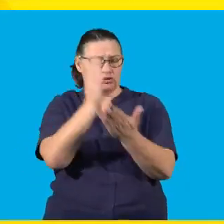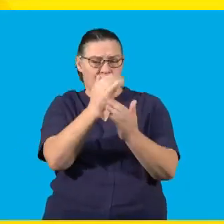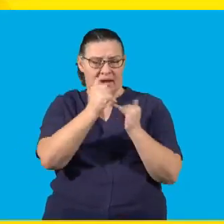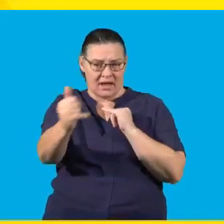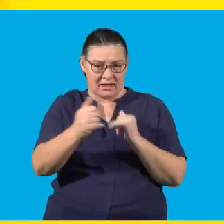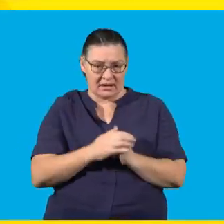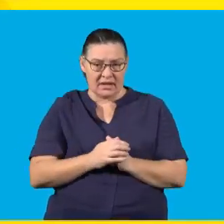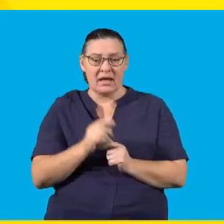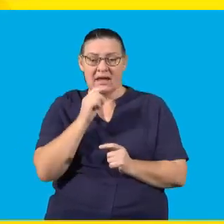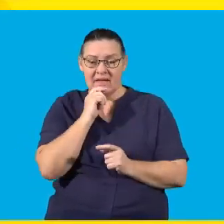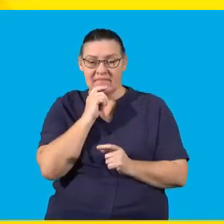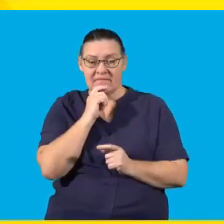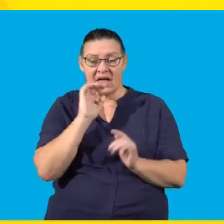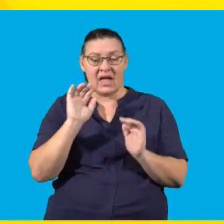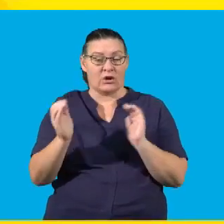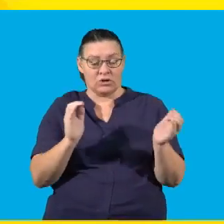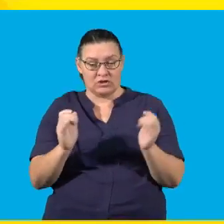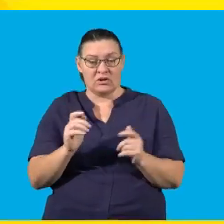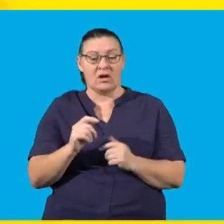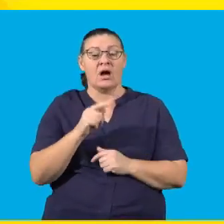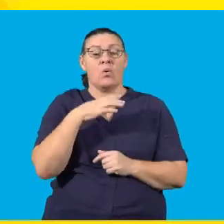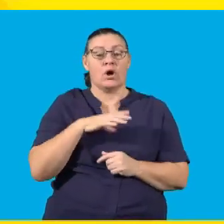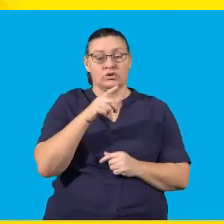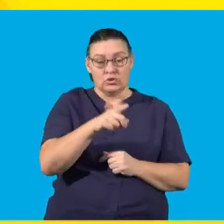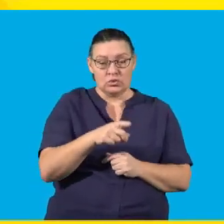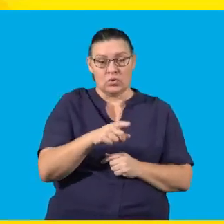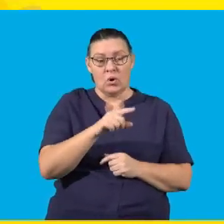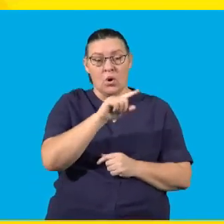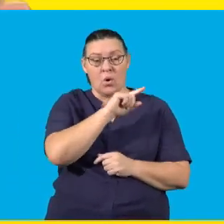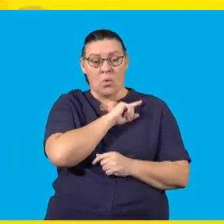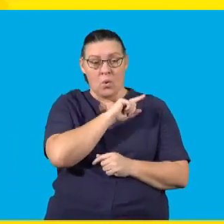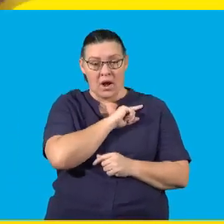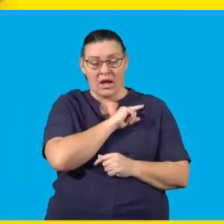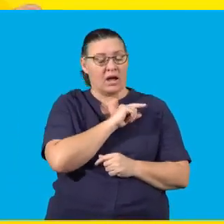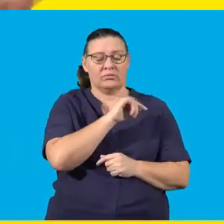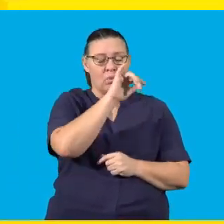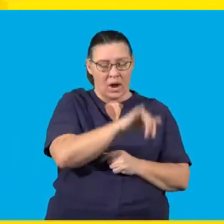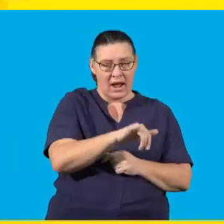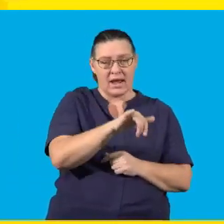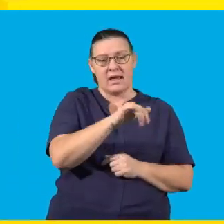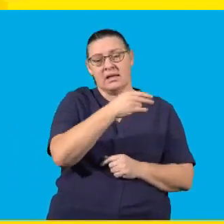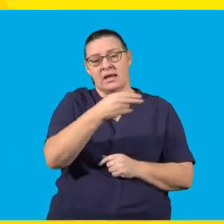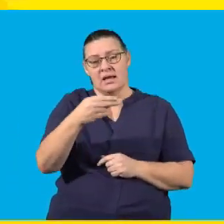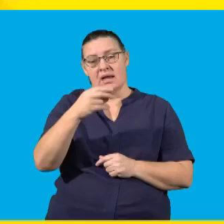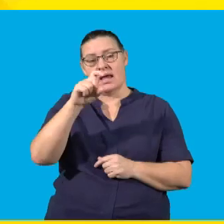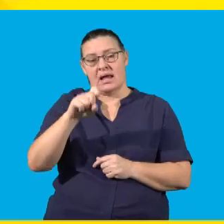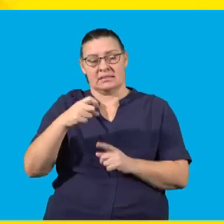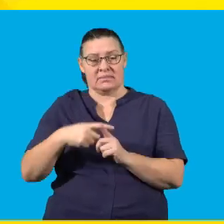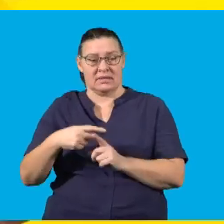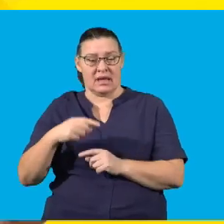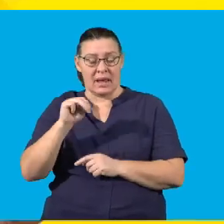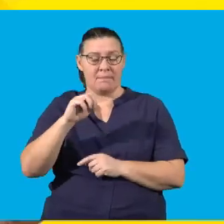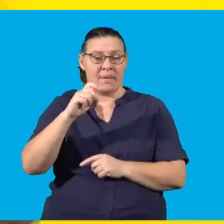when they're asking you to find the equation of APB, they're asking you to find y equals mx plus c, which means you need a gradient and you need